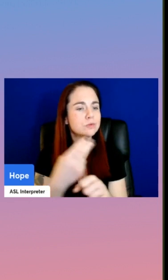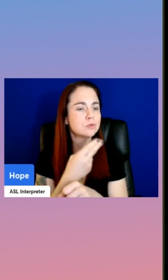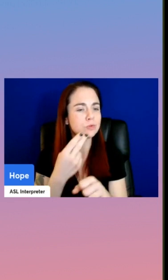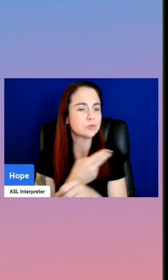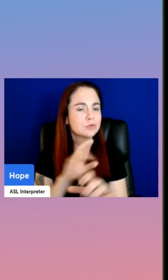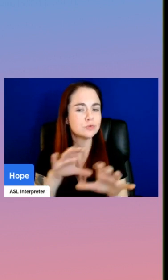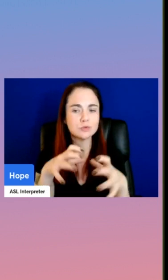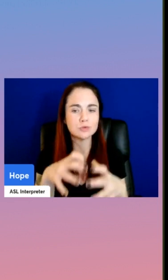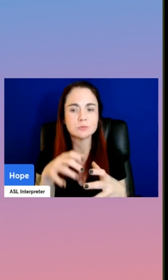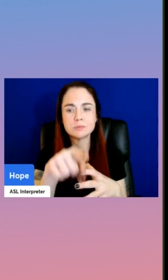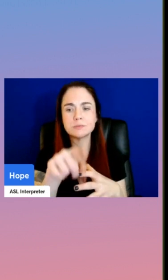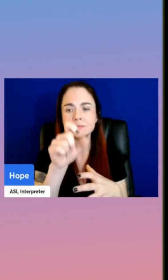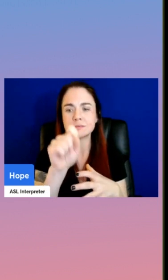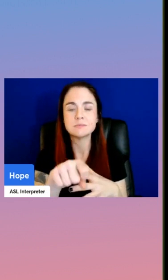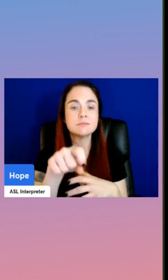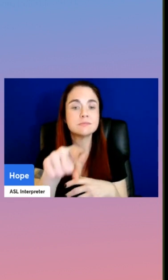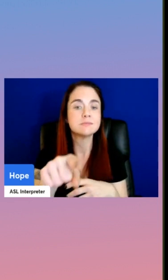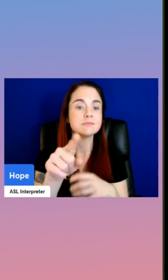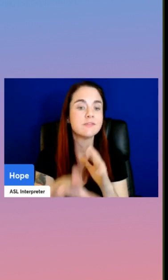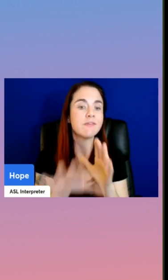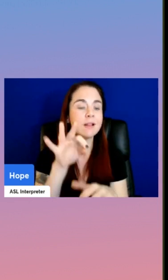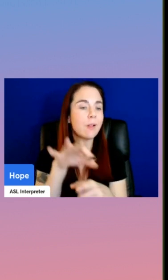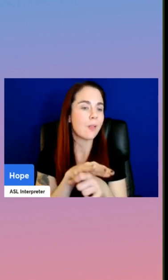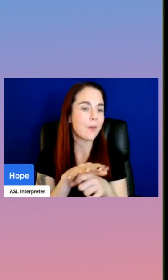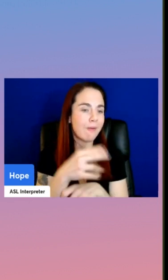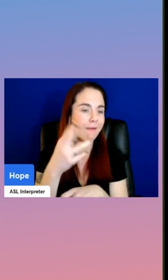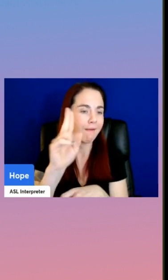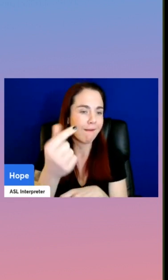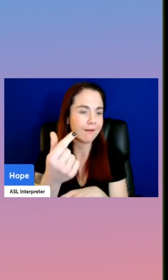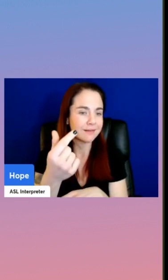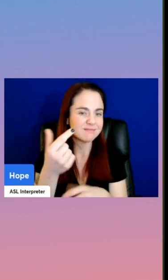able to find the local hug